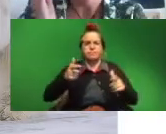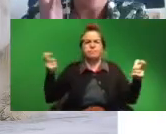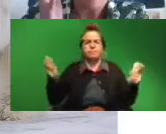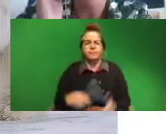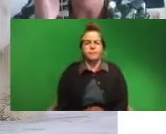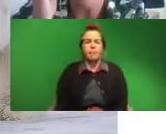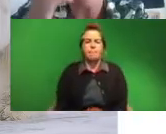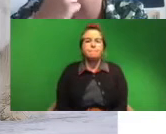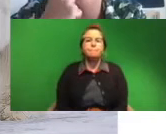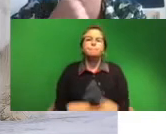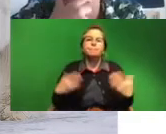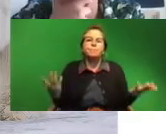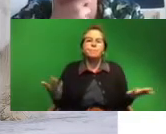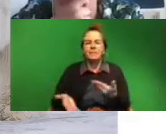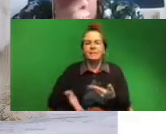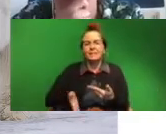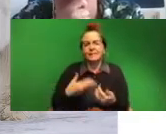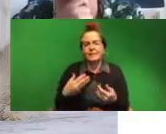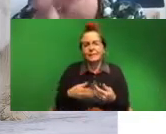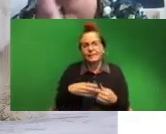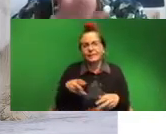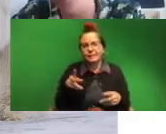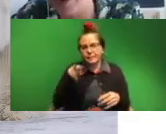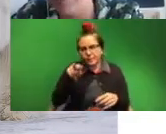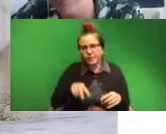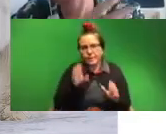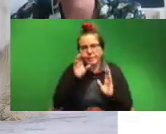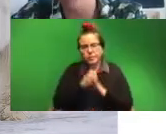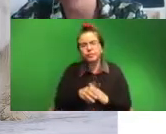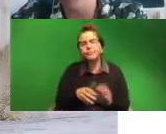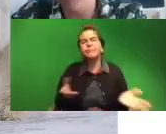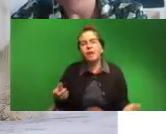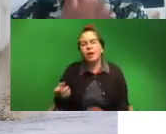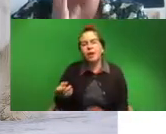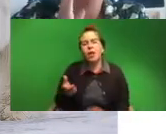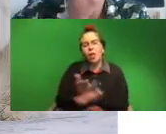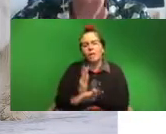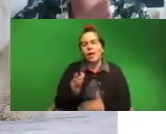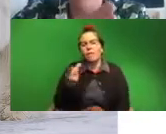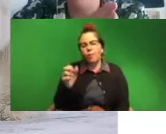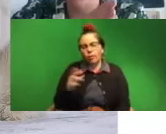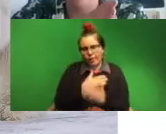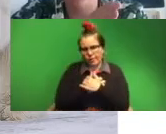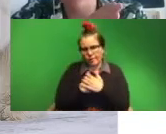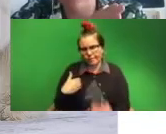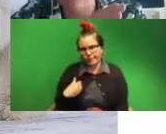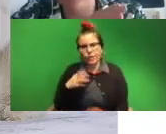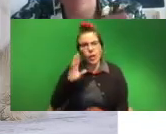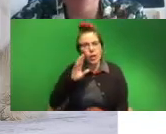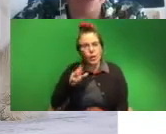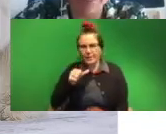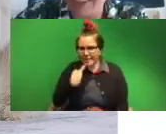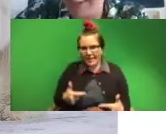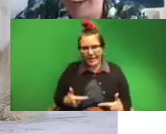So it's pretty easy to look at these two pictures and say, all right, I got a polar bear. And I know that a polar bear doesn't